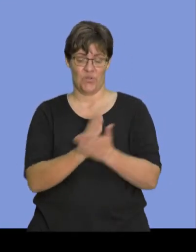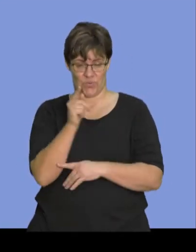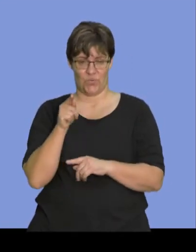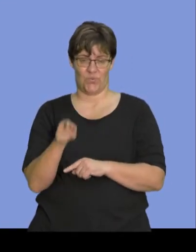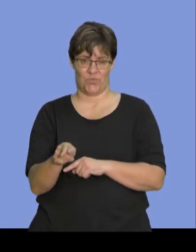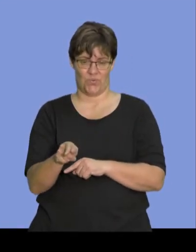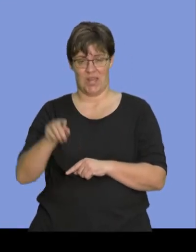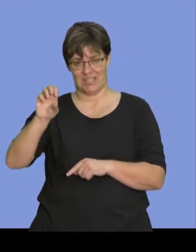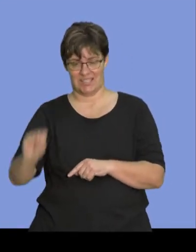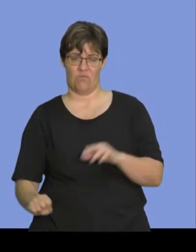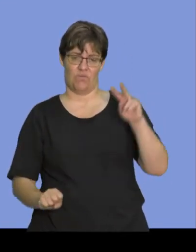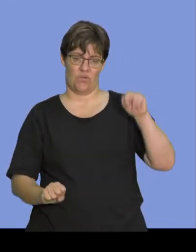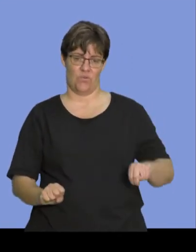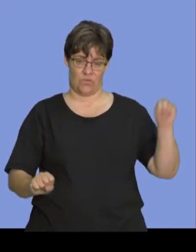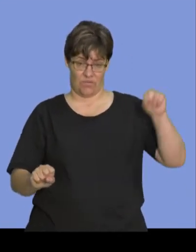the